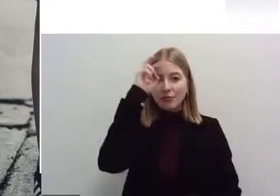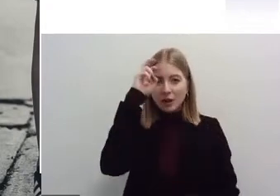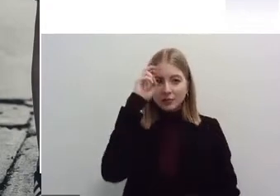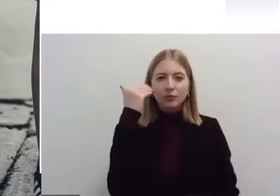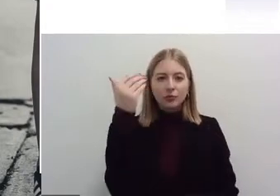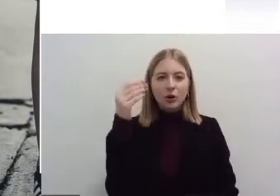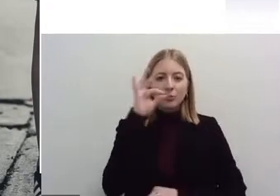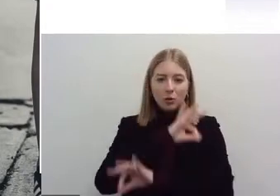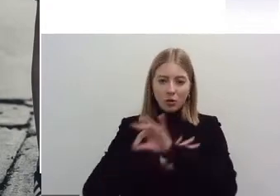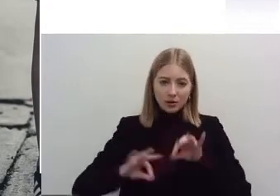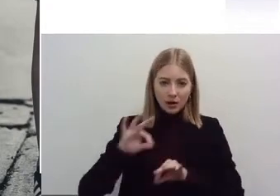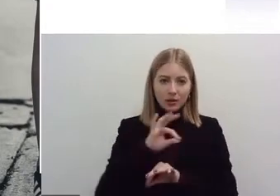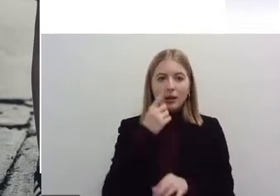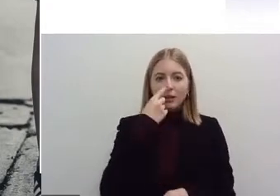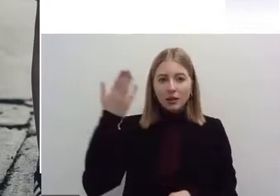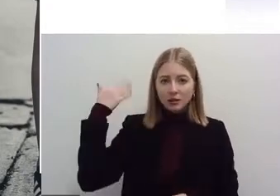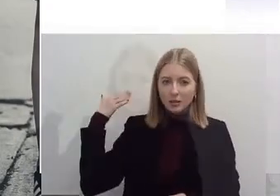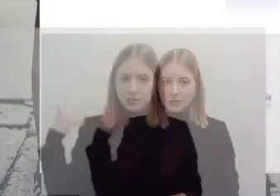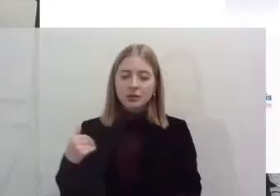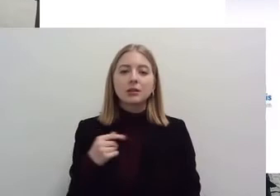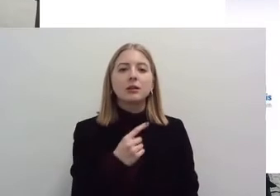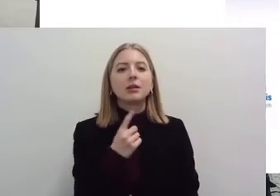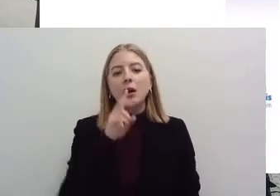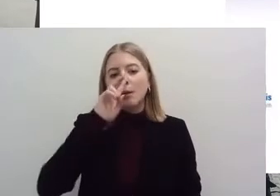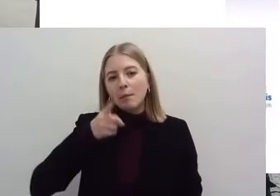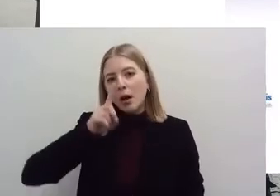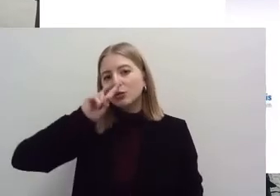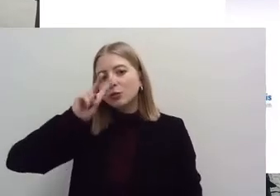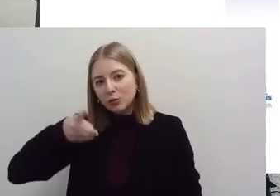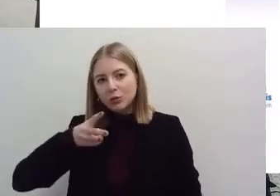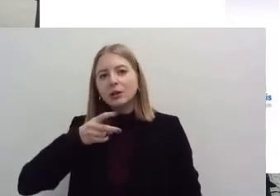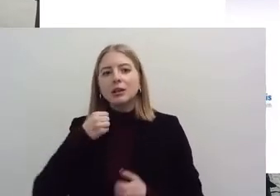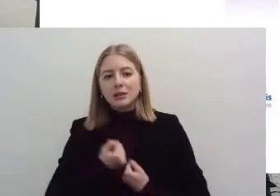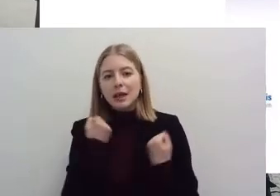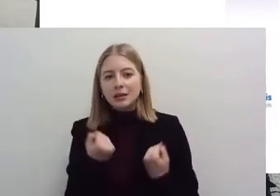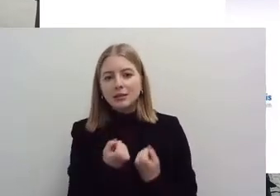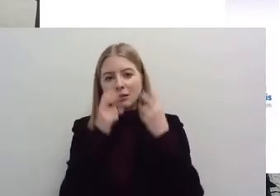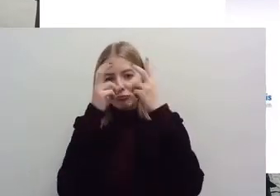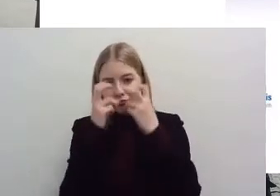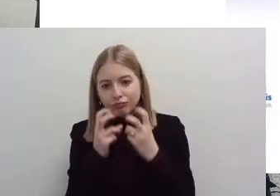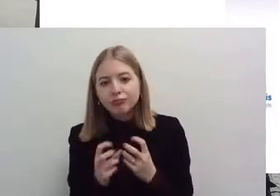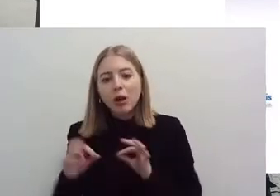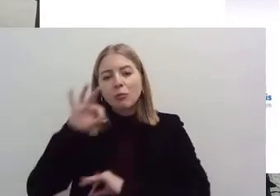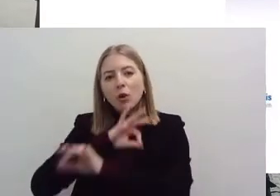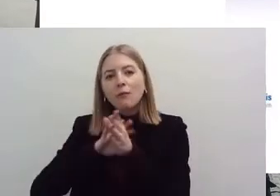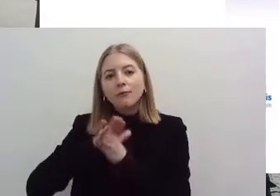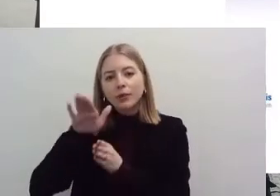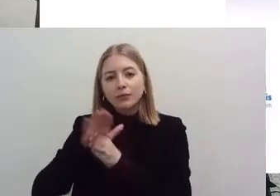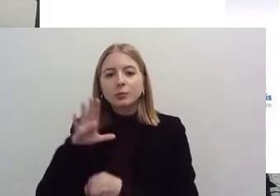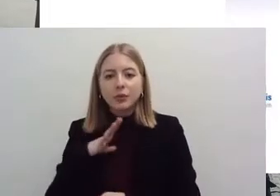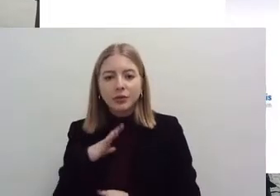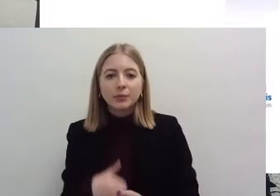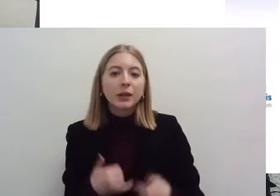The project is centered on the early years in life, the pregnancy and the first 2 years after